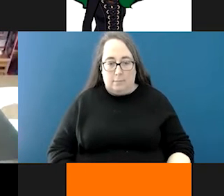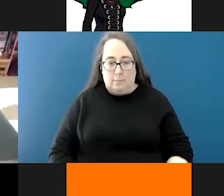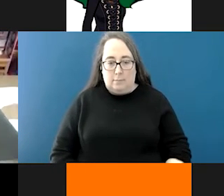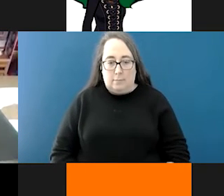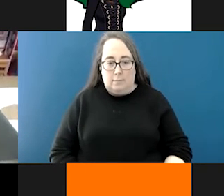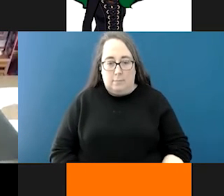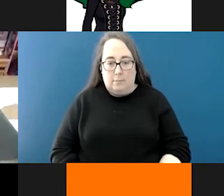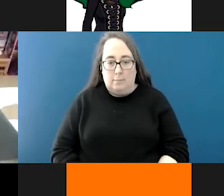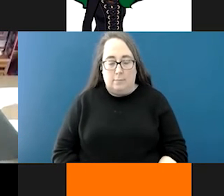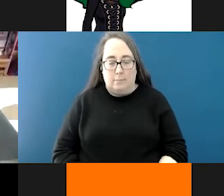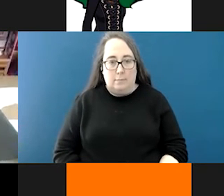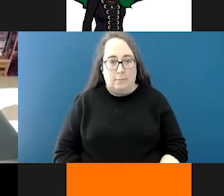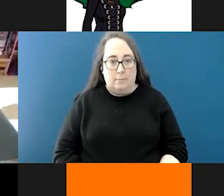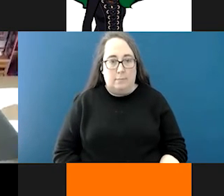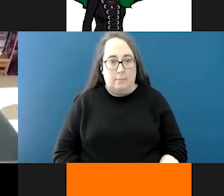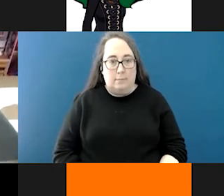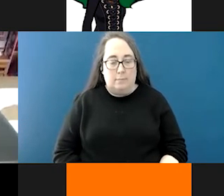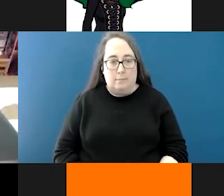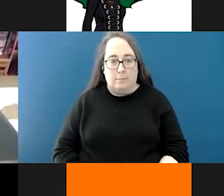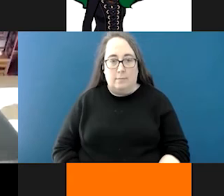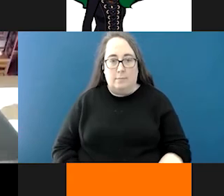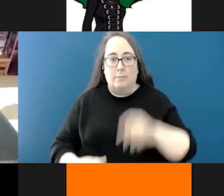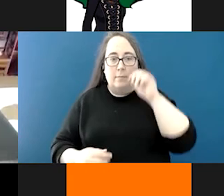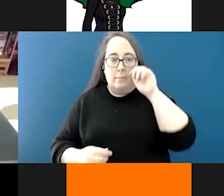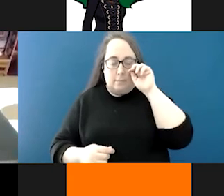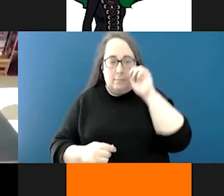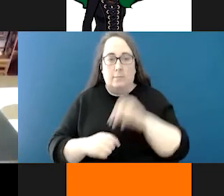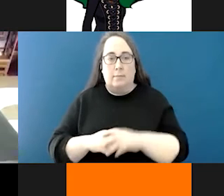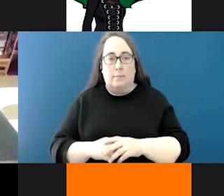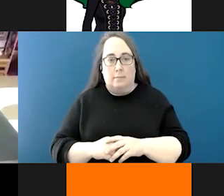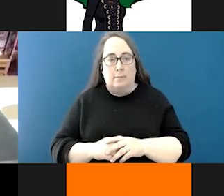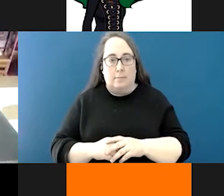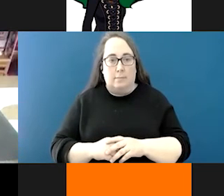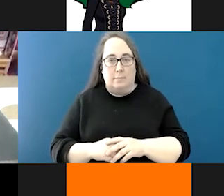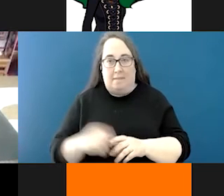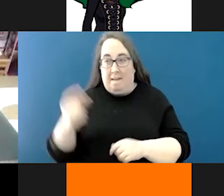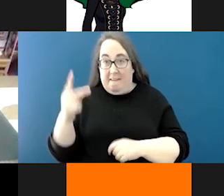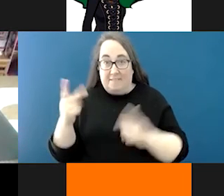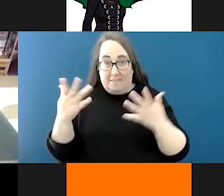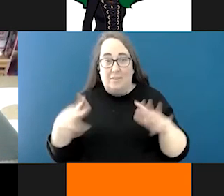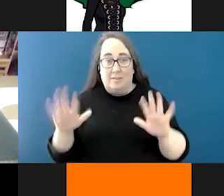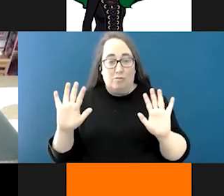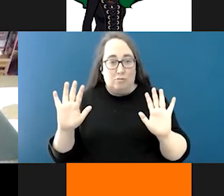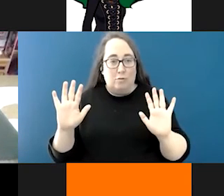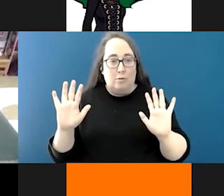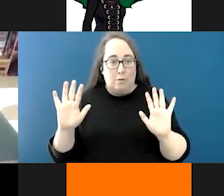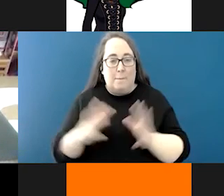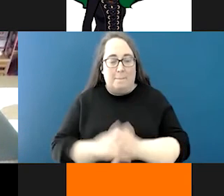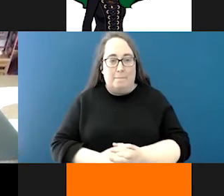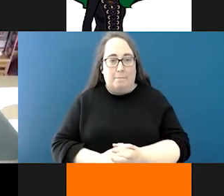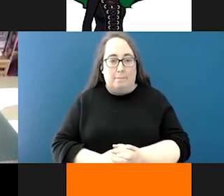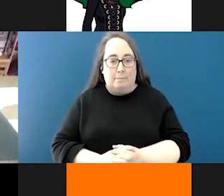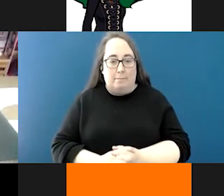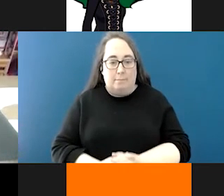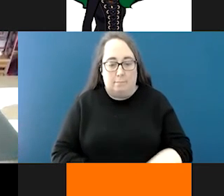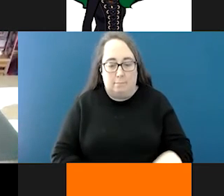Okay, so we've got one side carved out so far. Outline done so far, doing the